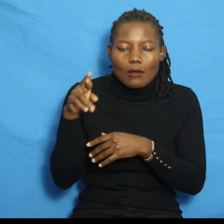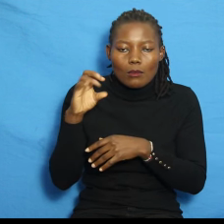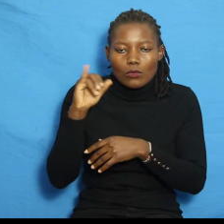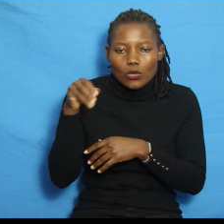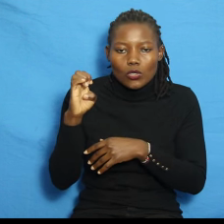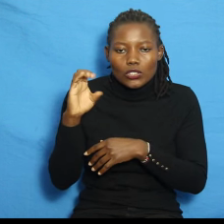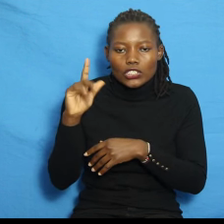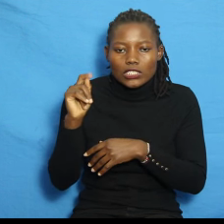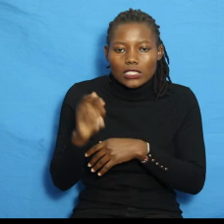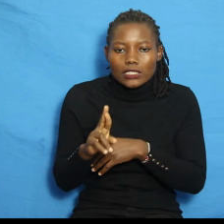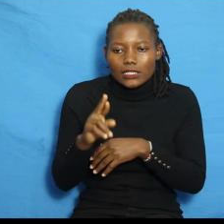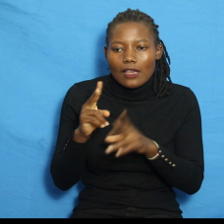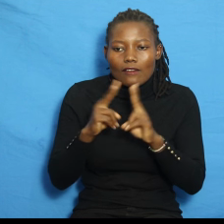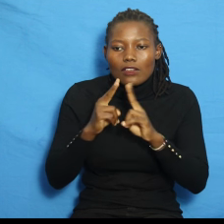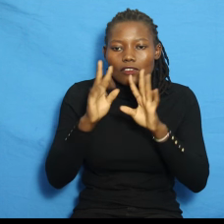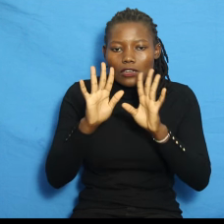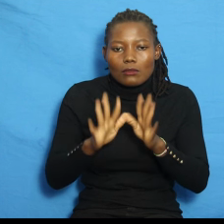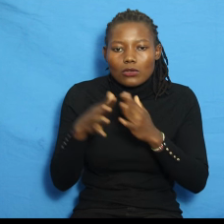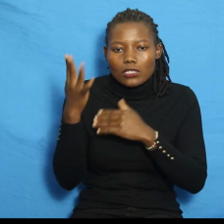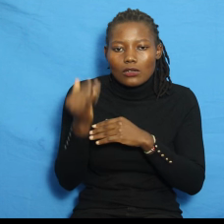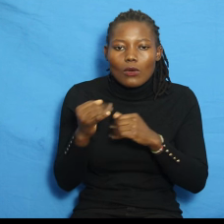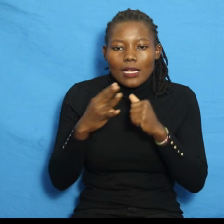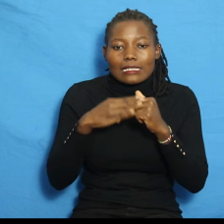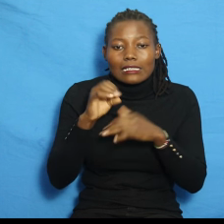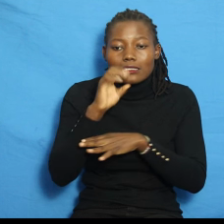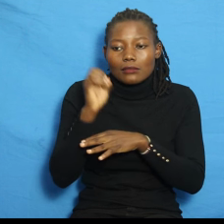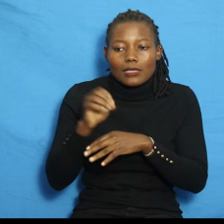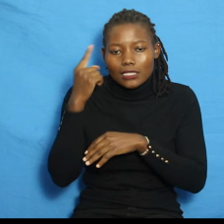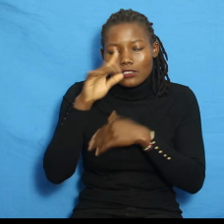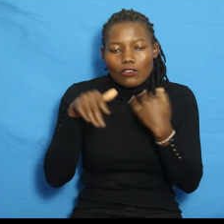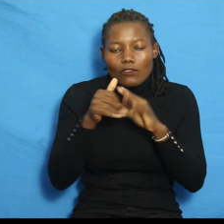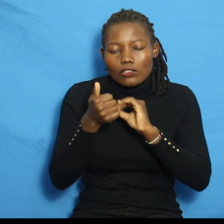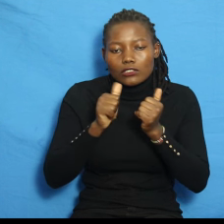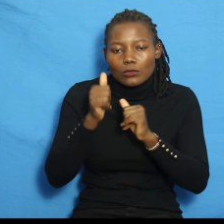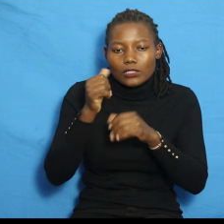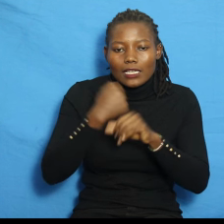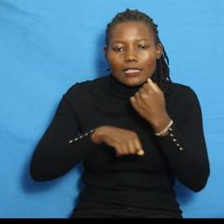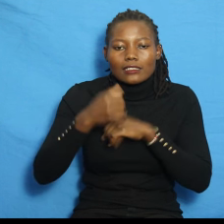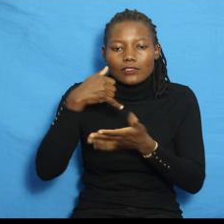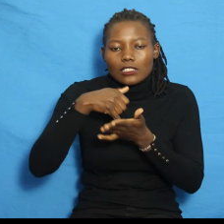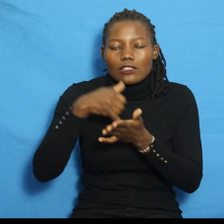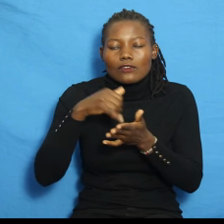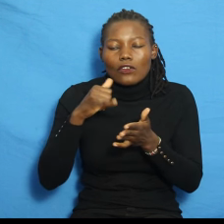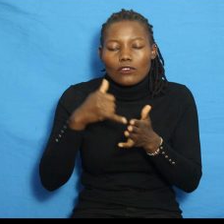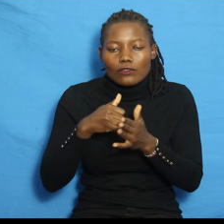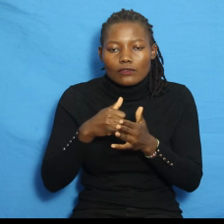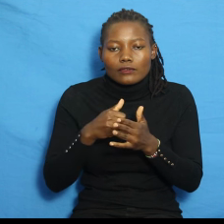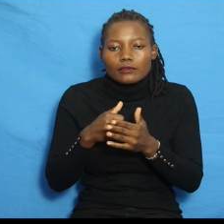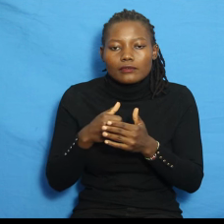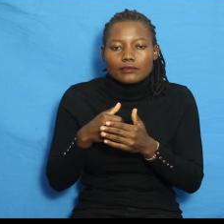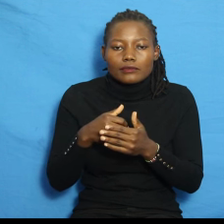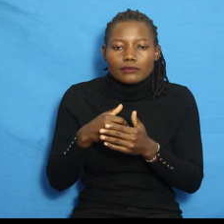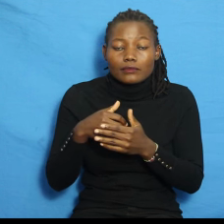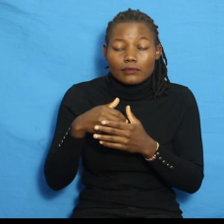because 90% of all sporting activities involve projectile motion. So very, very